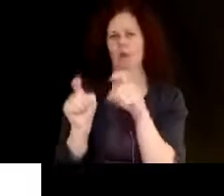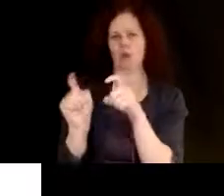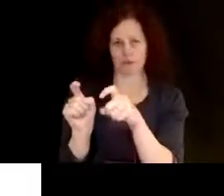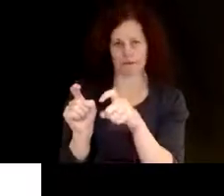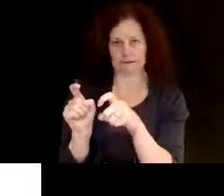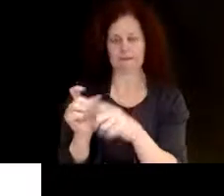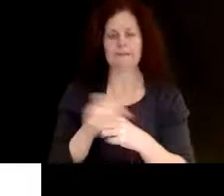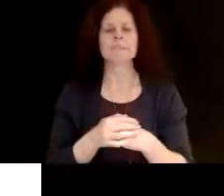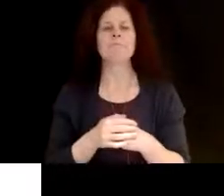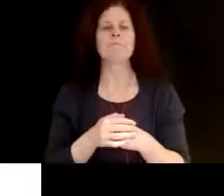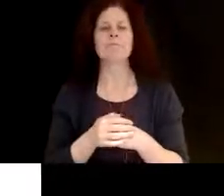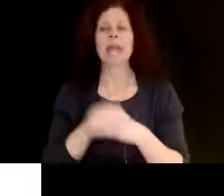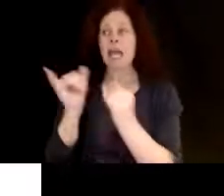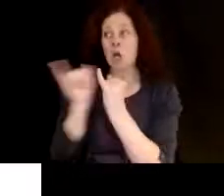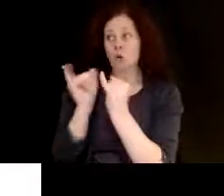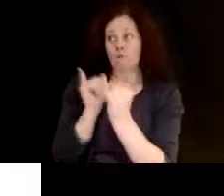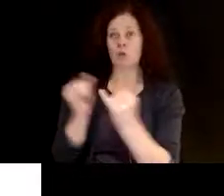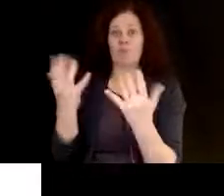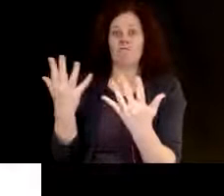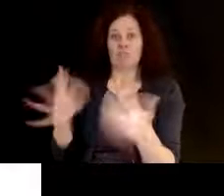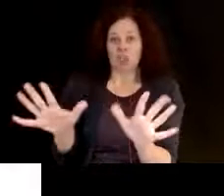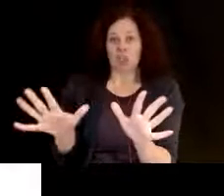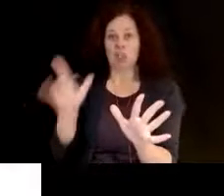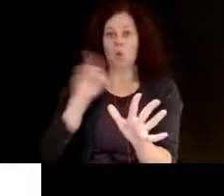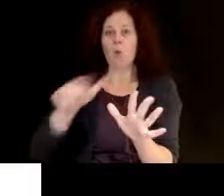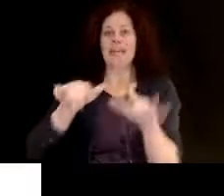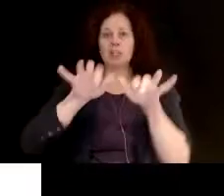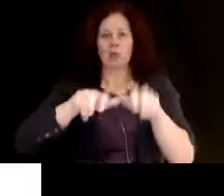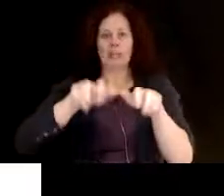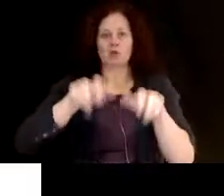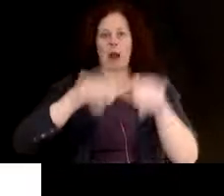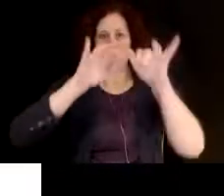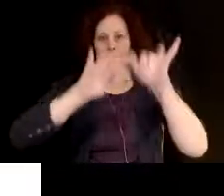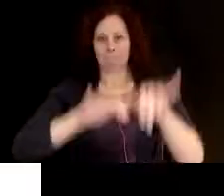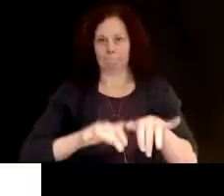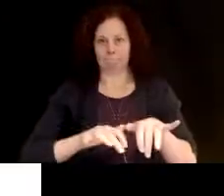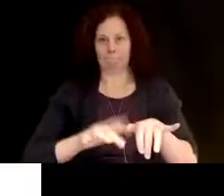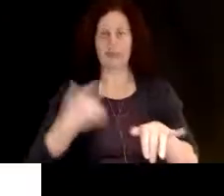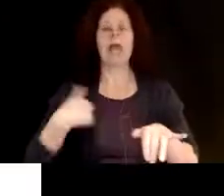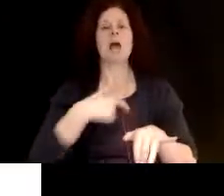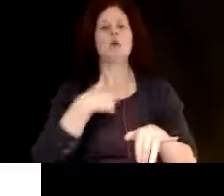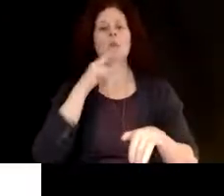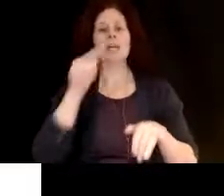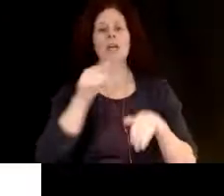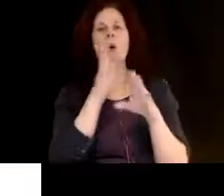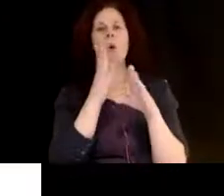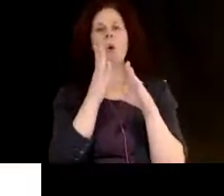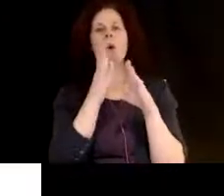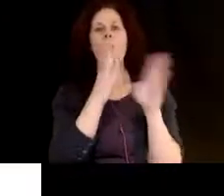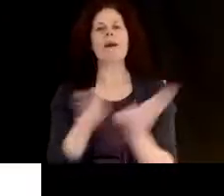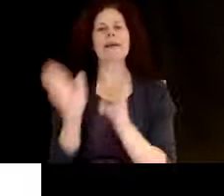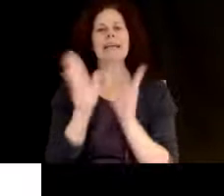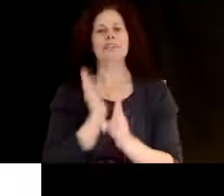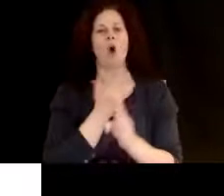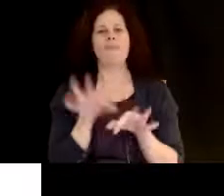Once we conducted the interviews, we transcribed them and organized the findings from our interviews using a template that